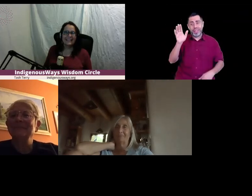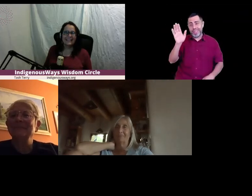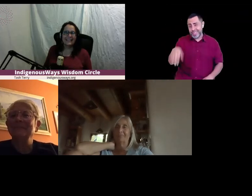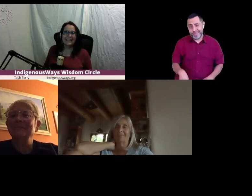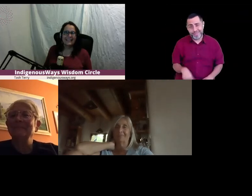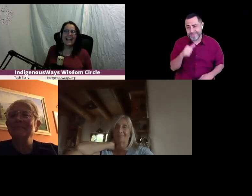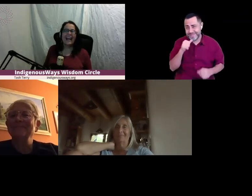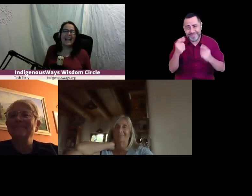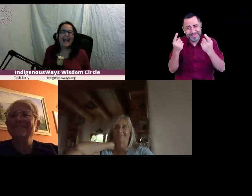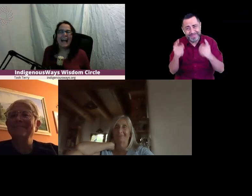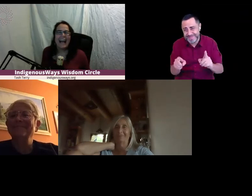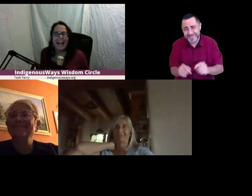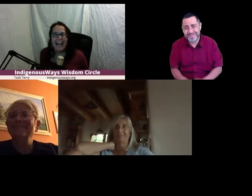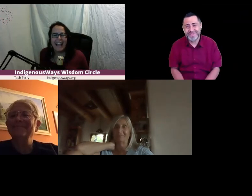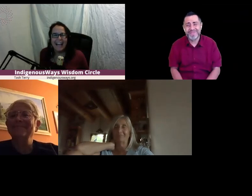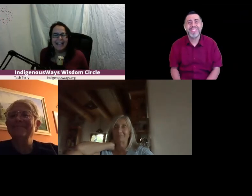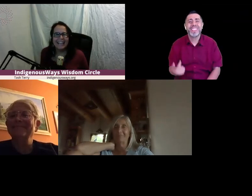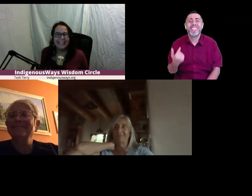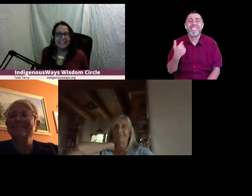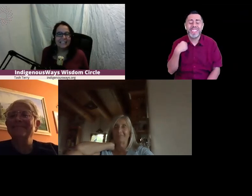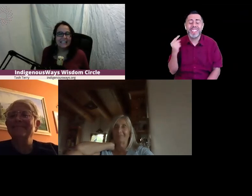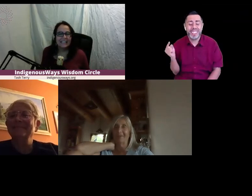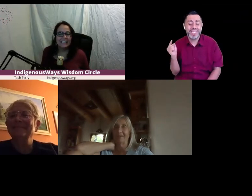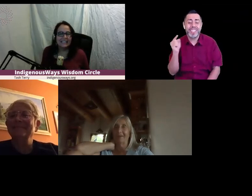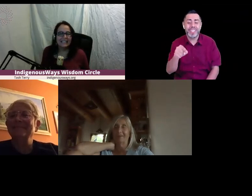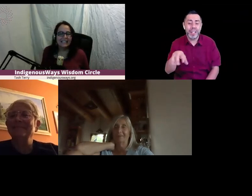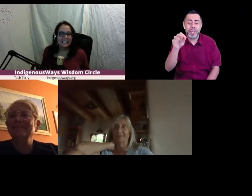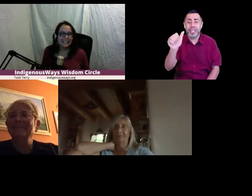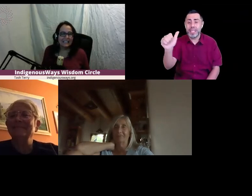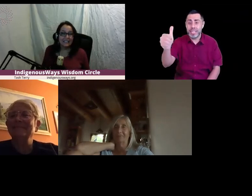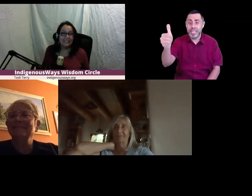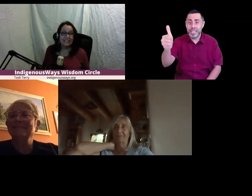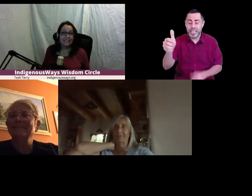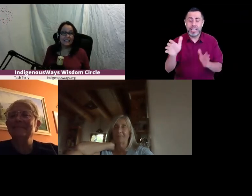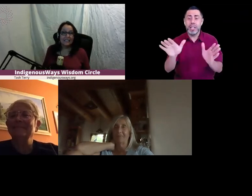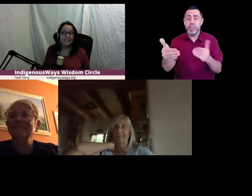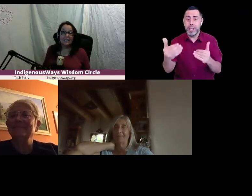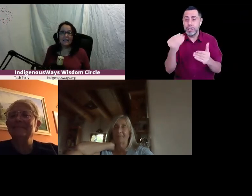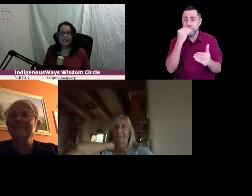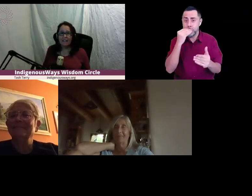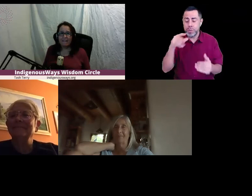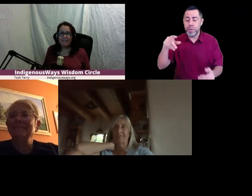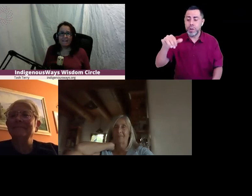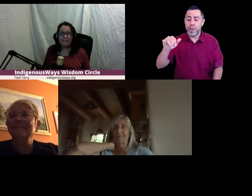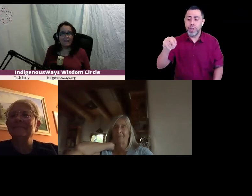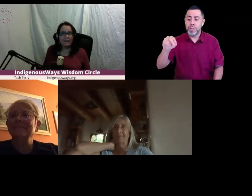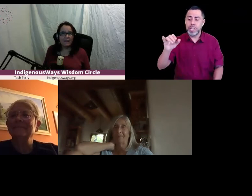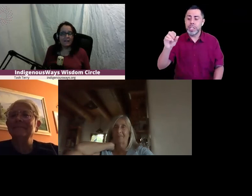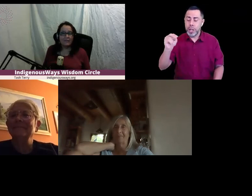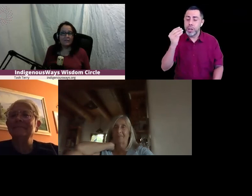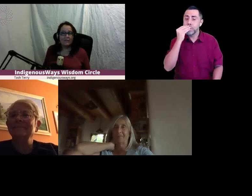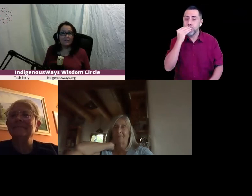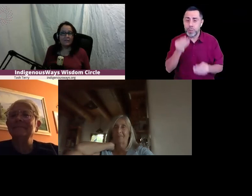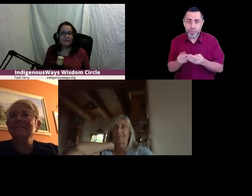way. I picked up 10 boxes of food from the Pinyon Food Distribution Center.